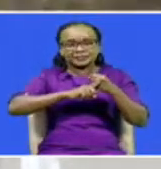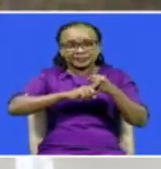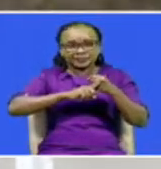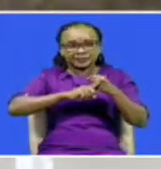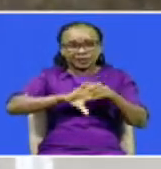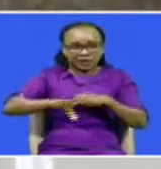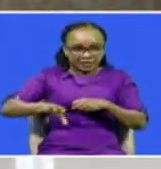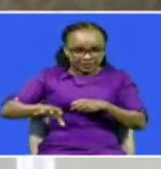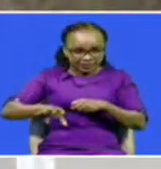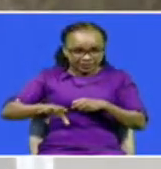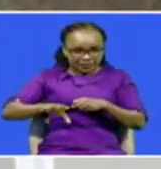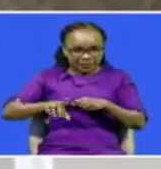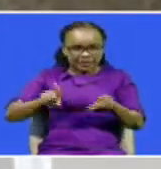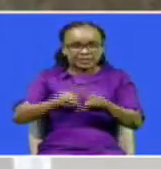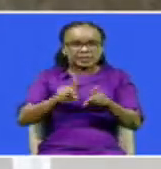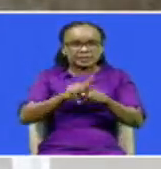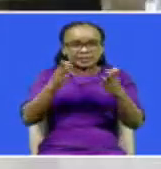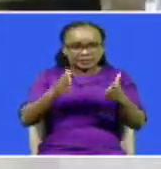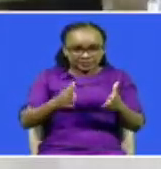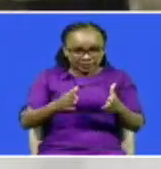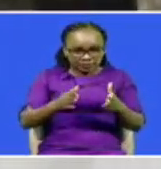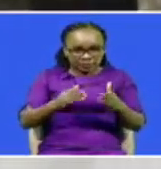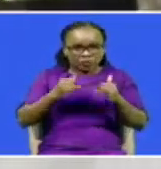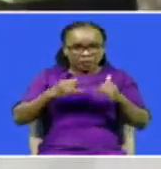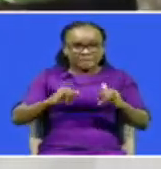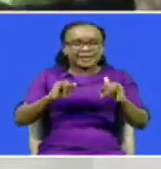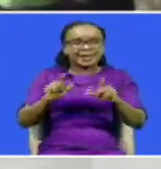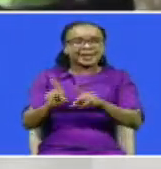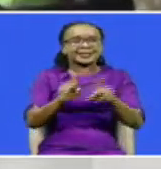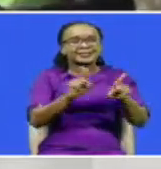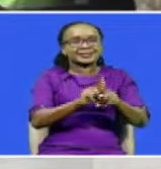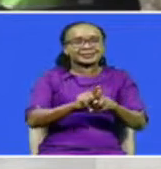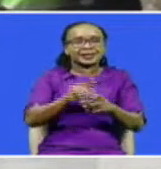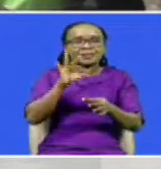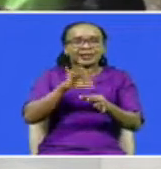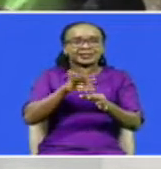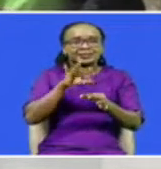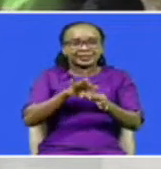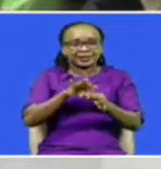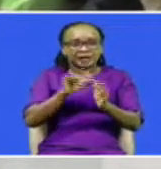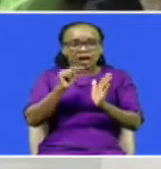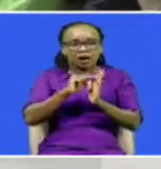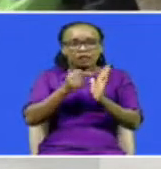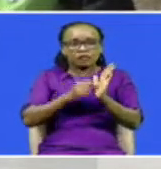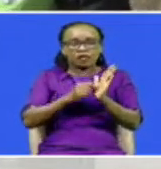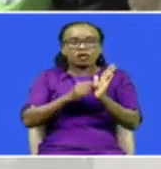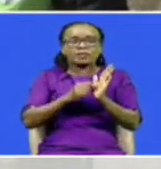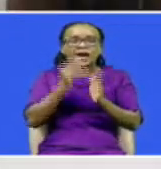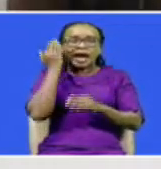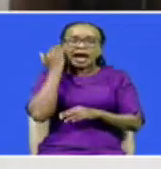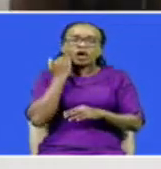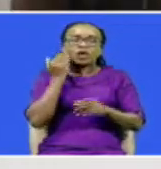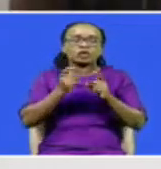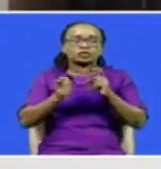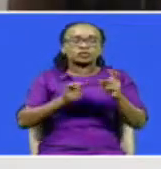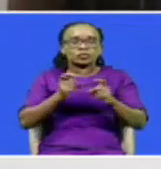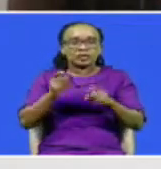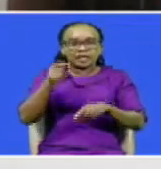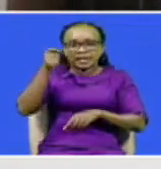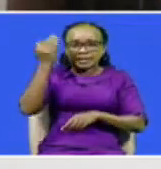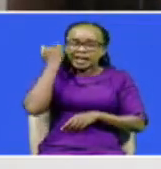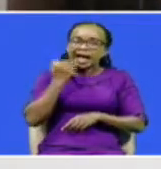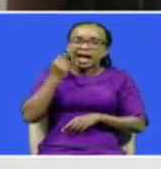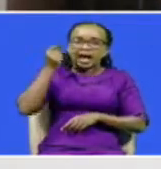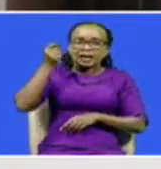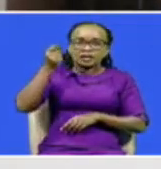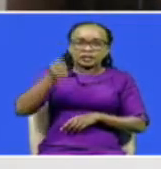46,229 polling stations to complement the KIEMS kits in next week's polls following a court ruling. High Court Judge